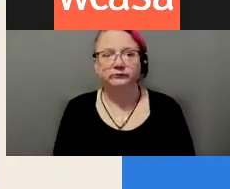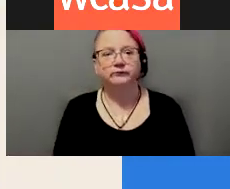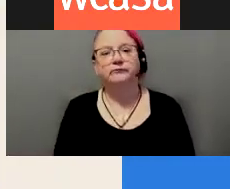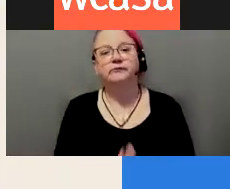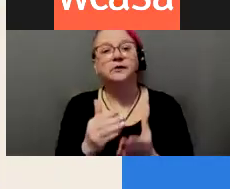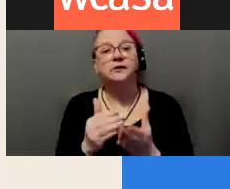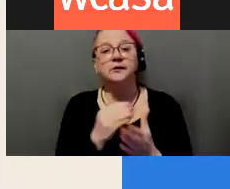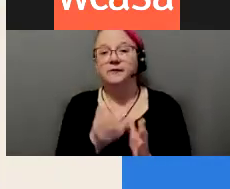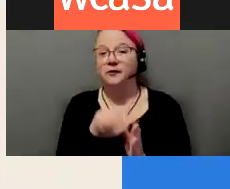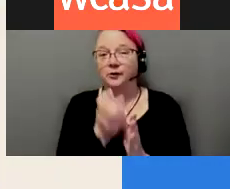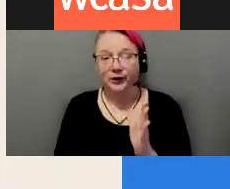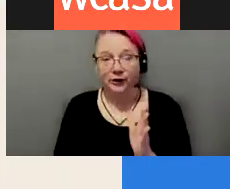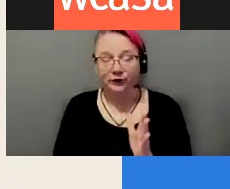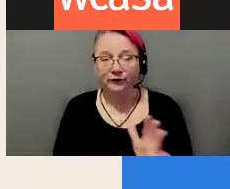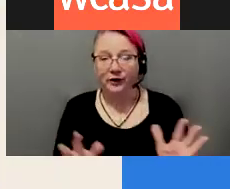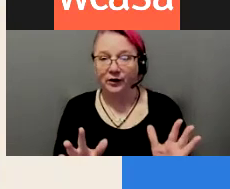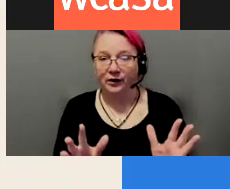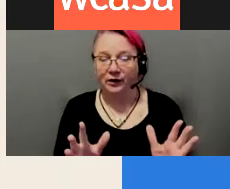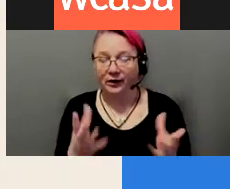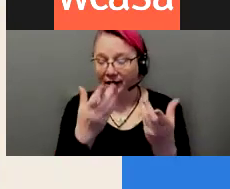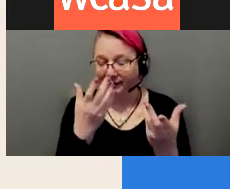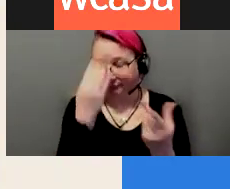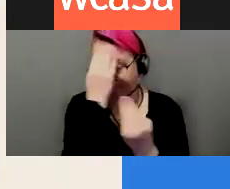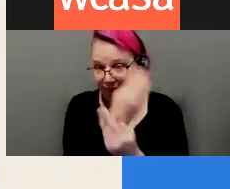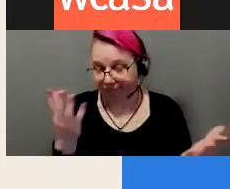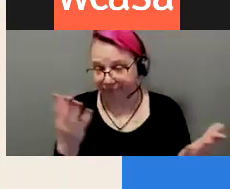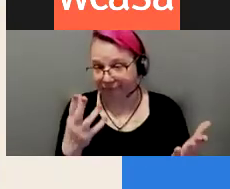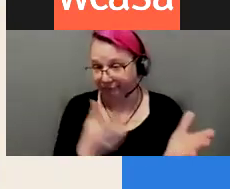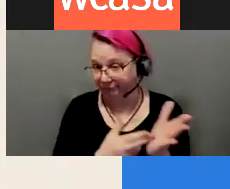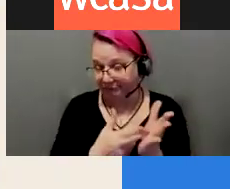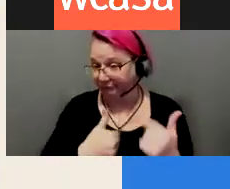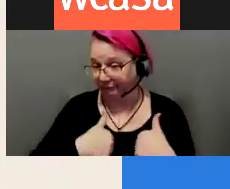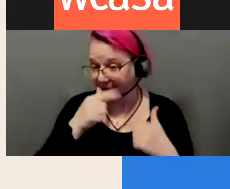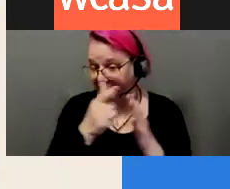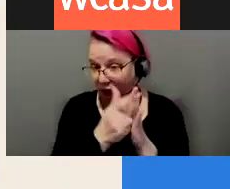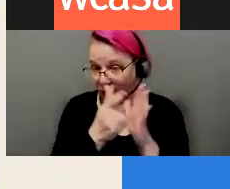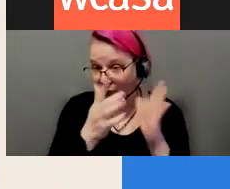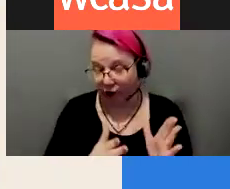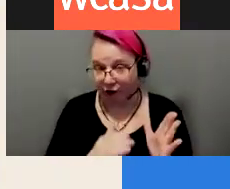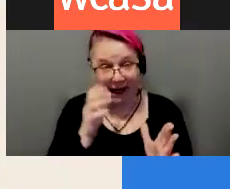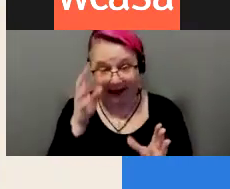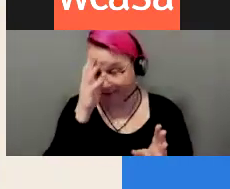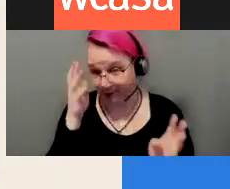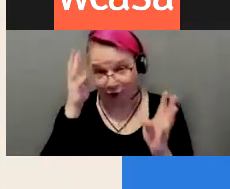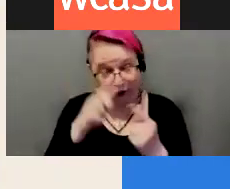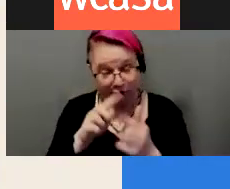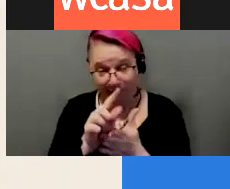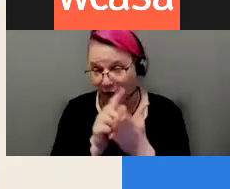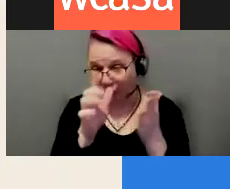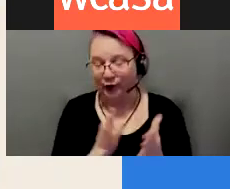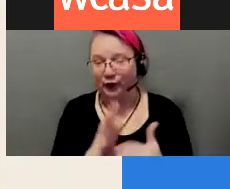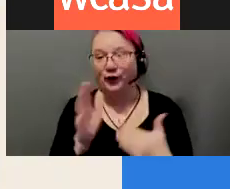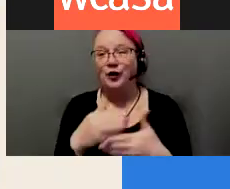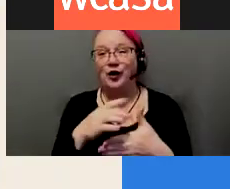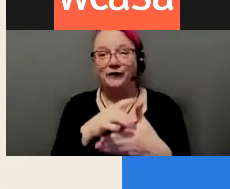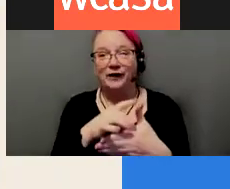Before we get too far here, I have a bit of a disclaimer. I am not a lawyer, nor am I pretending to be. All of the content